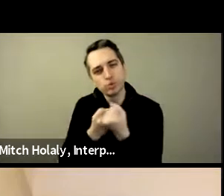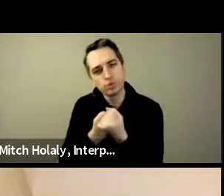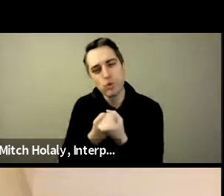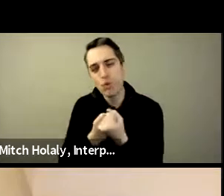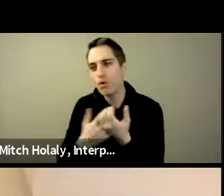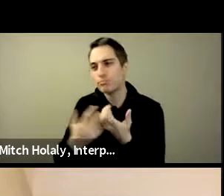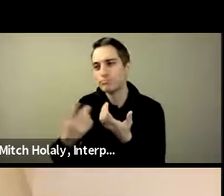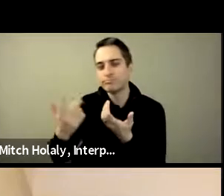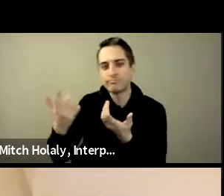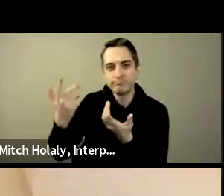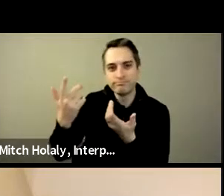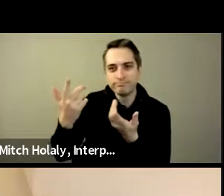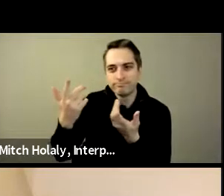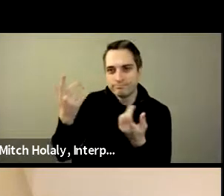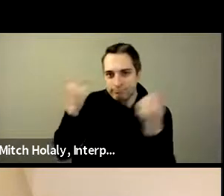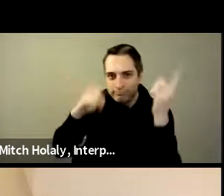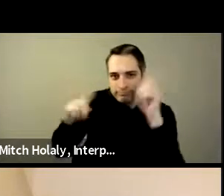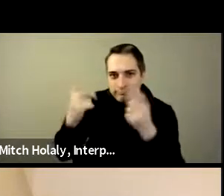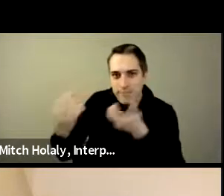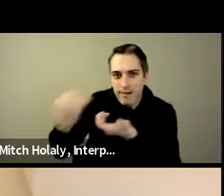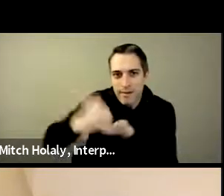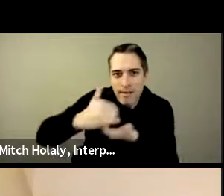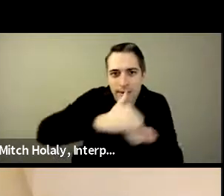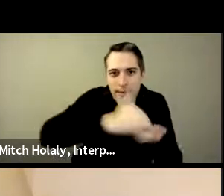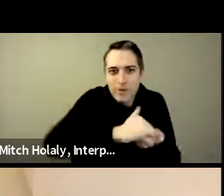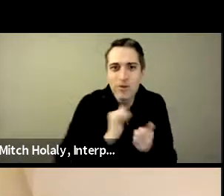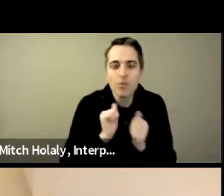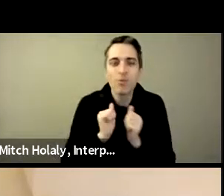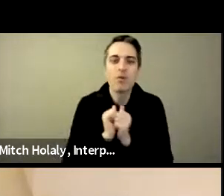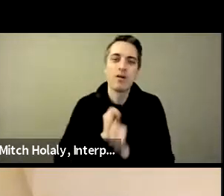our social services partners in their mental health